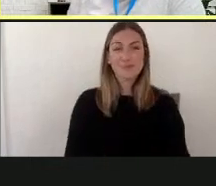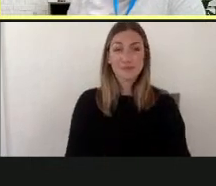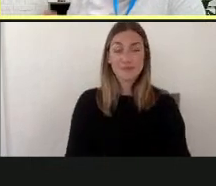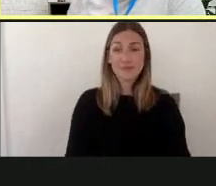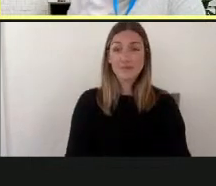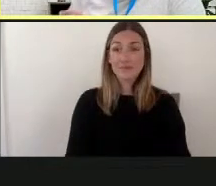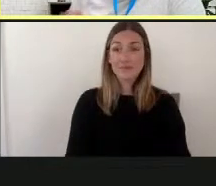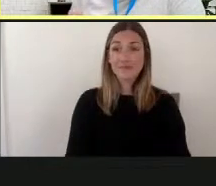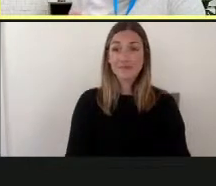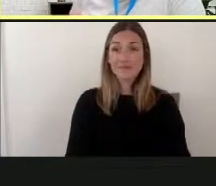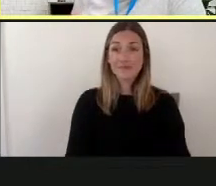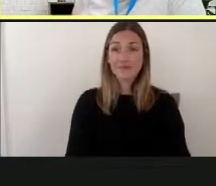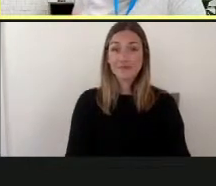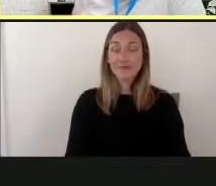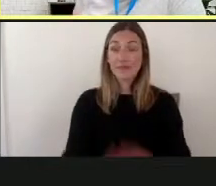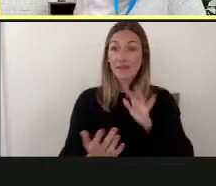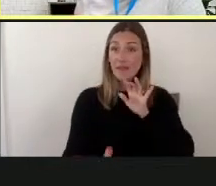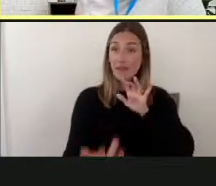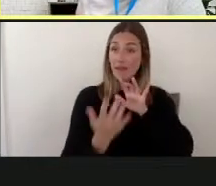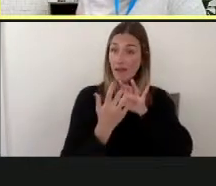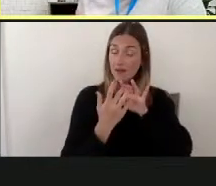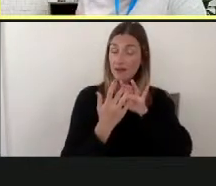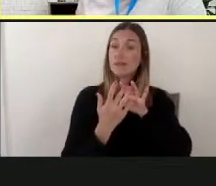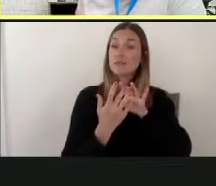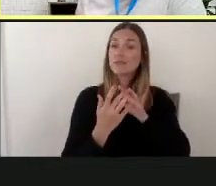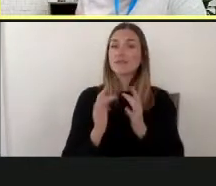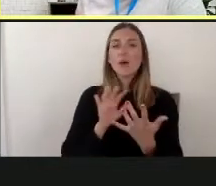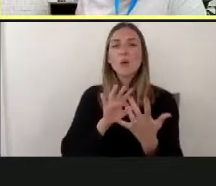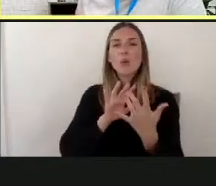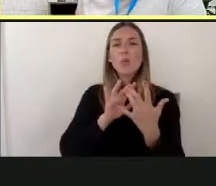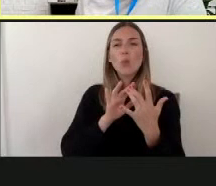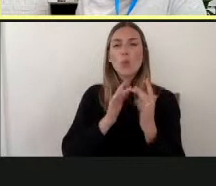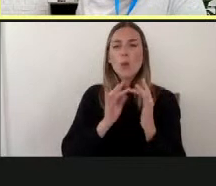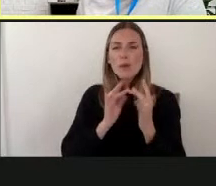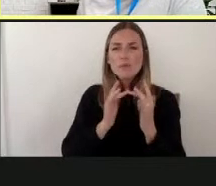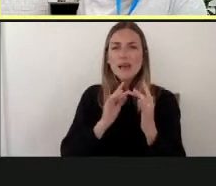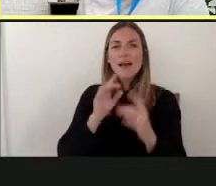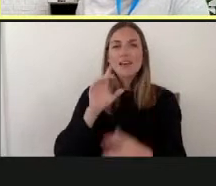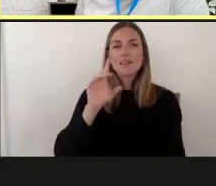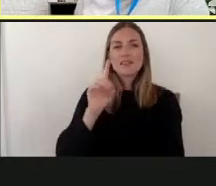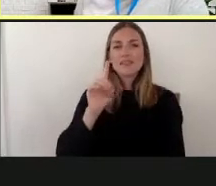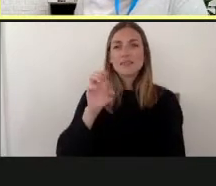And then also to contact us, you could look at our website,